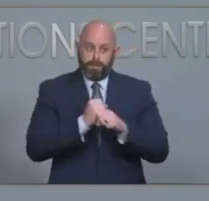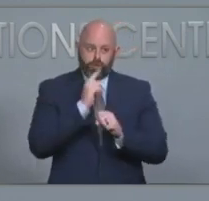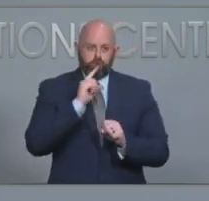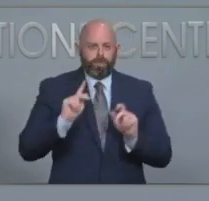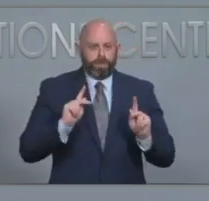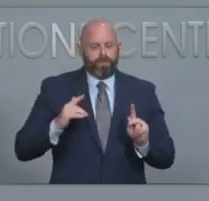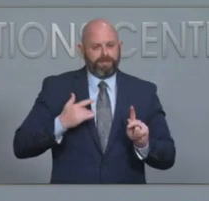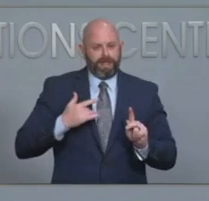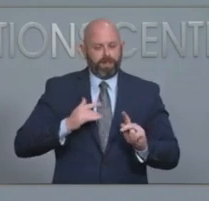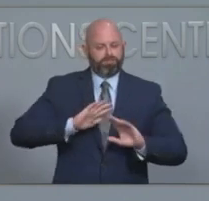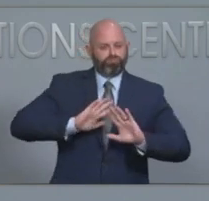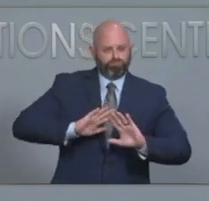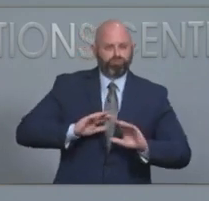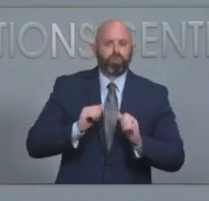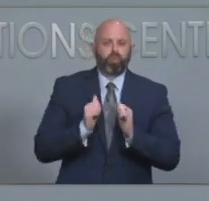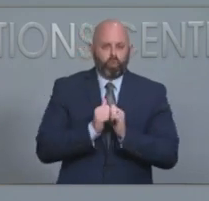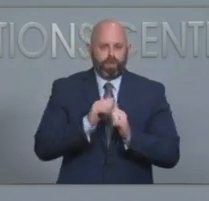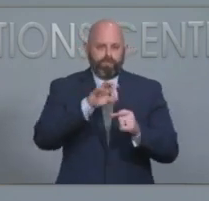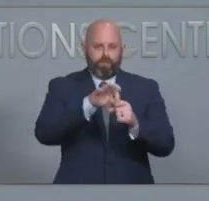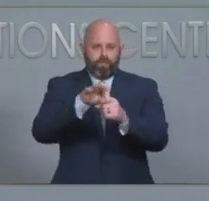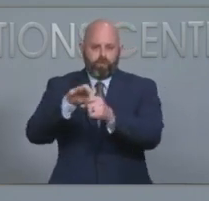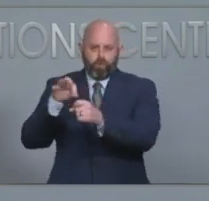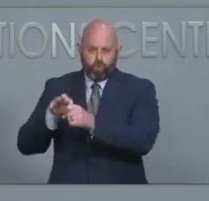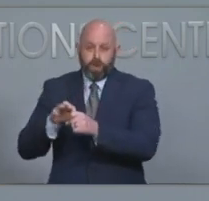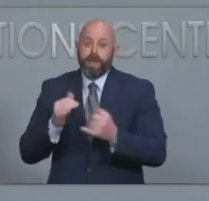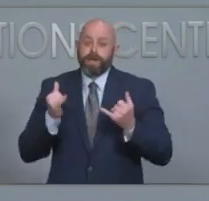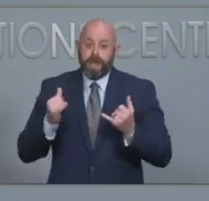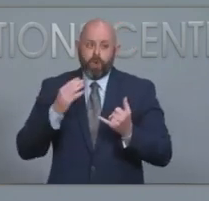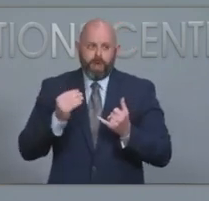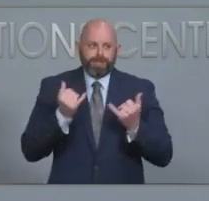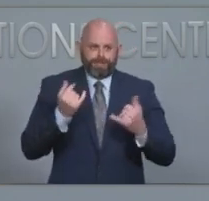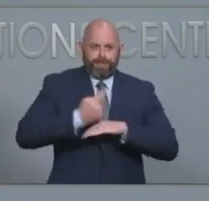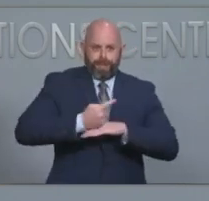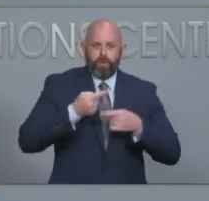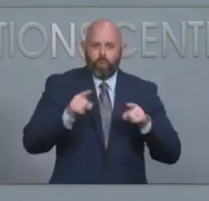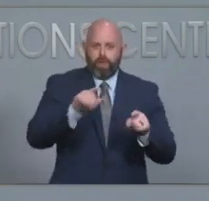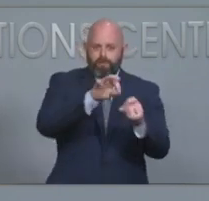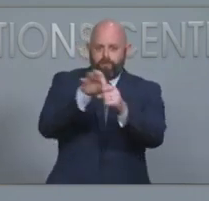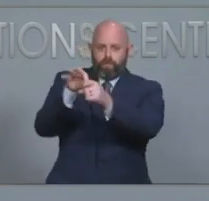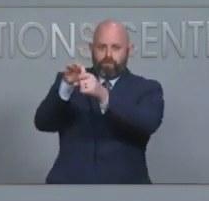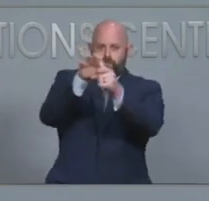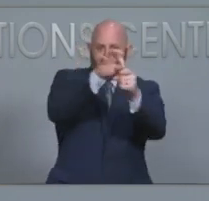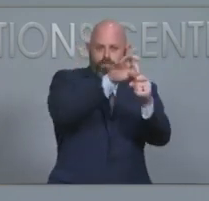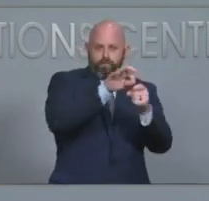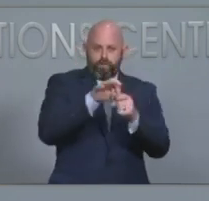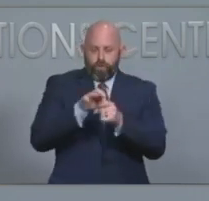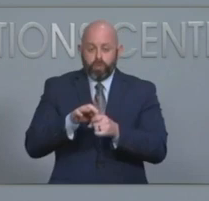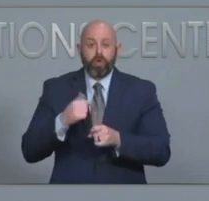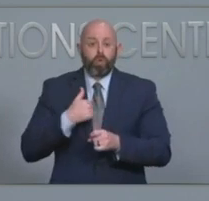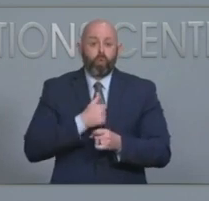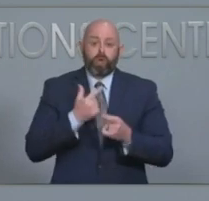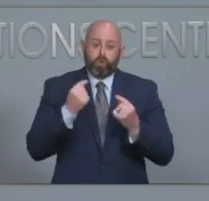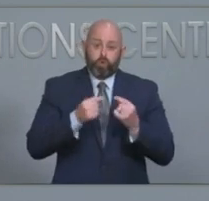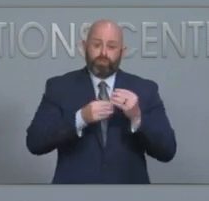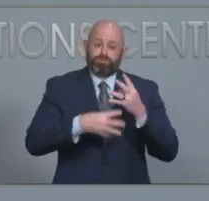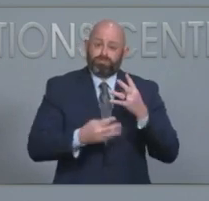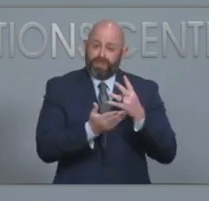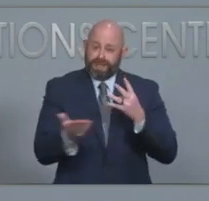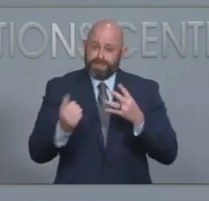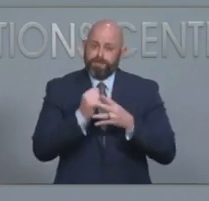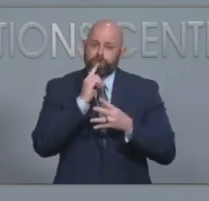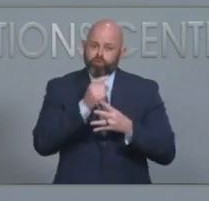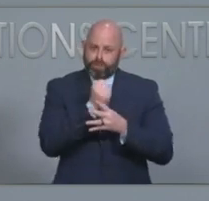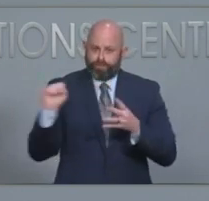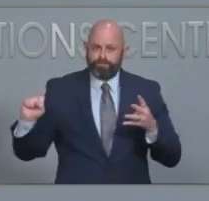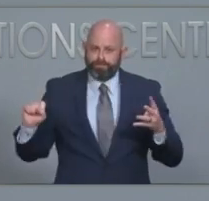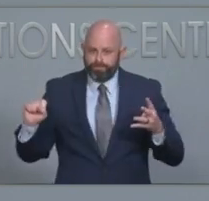now and the processes that we already have in place. So we do a number of things to secure elections and